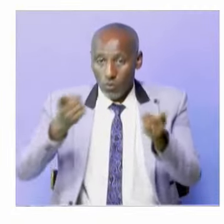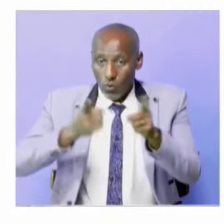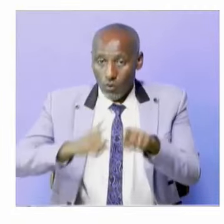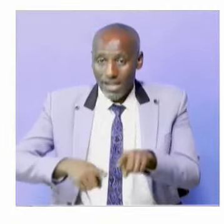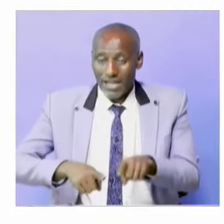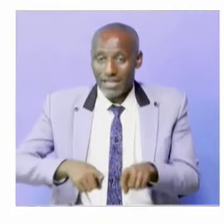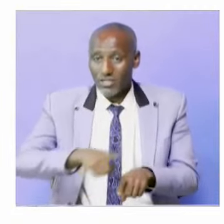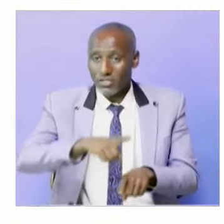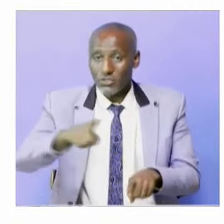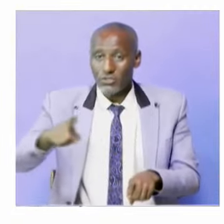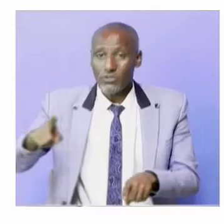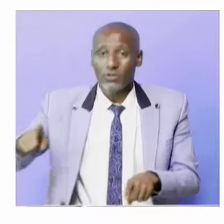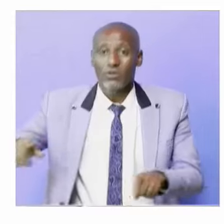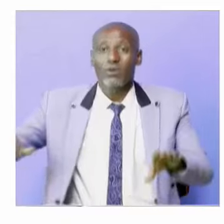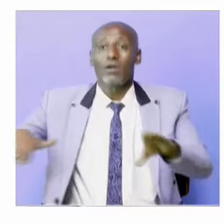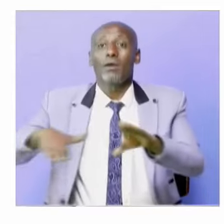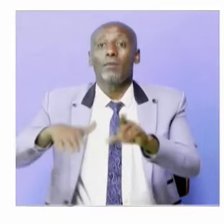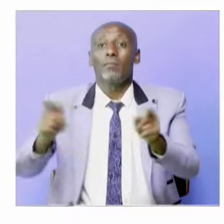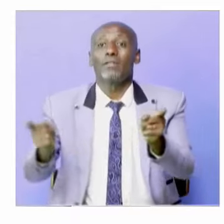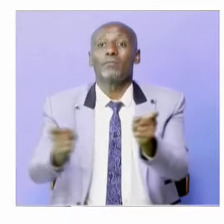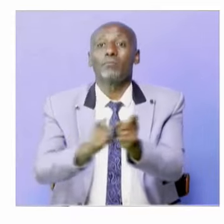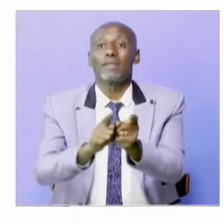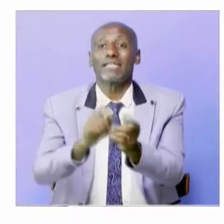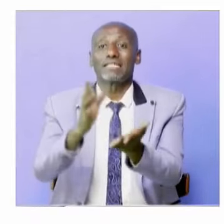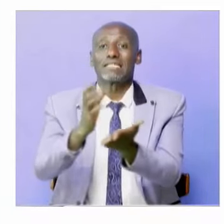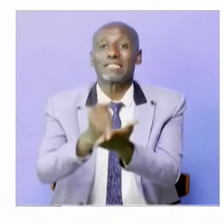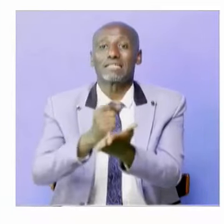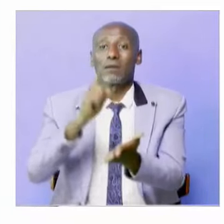with someone, you meet